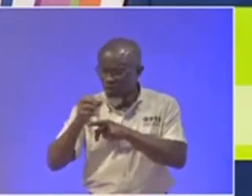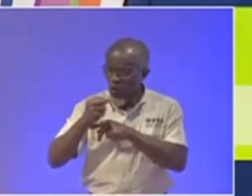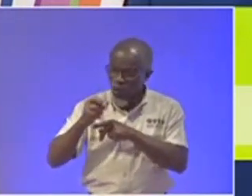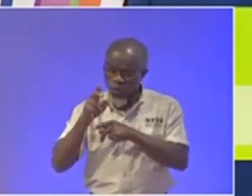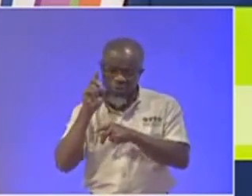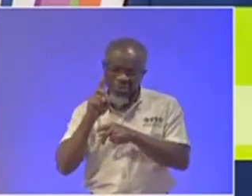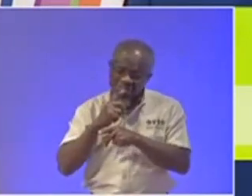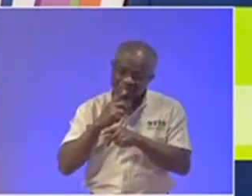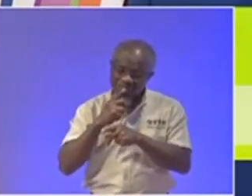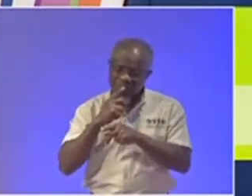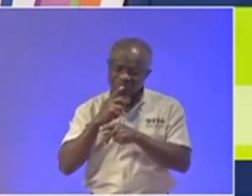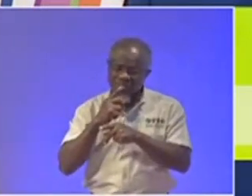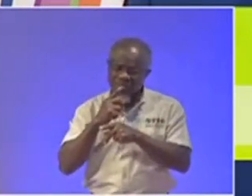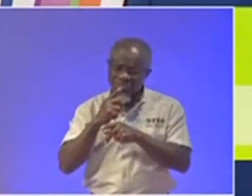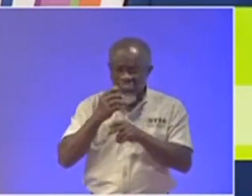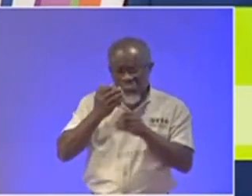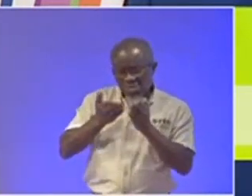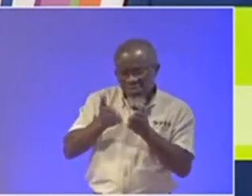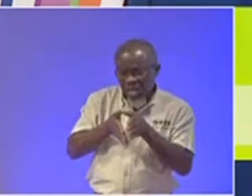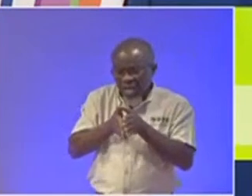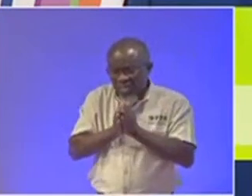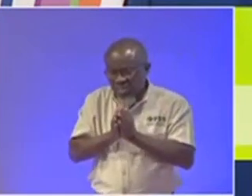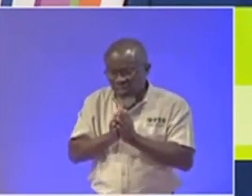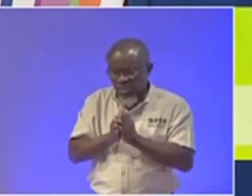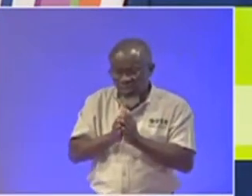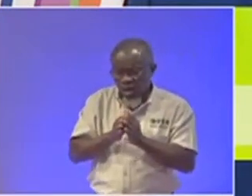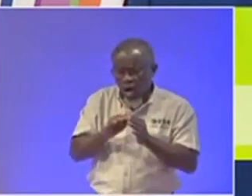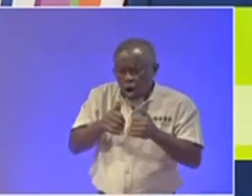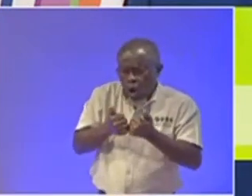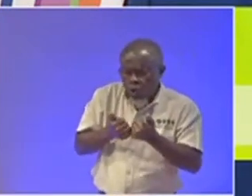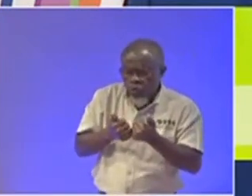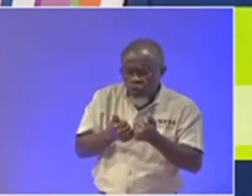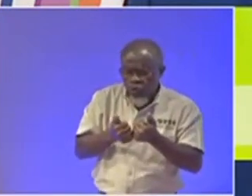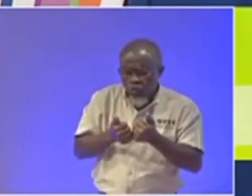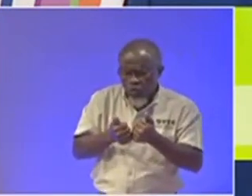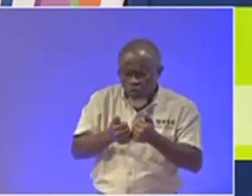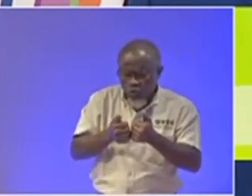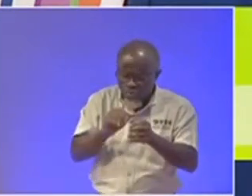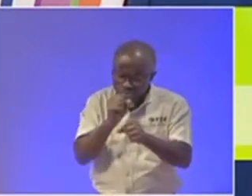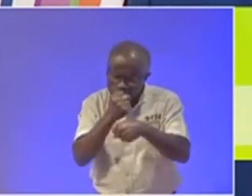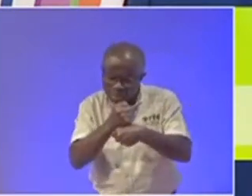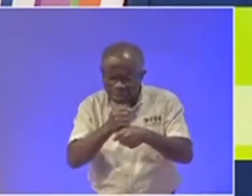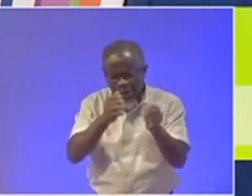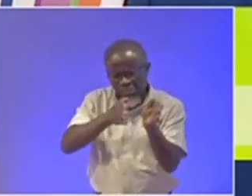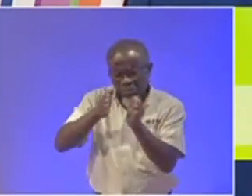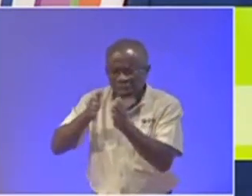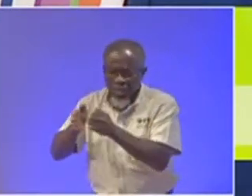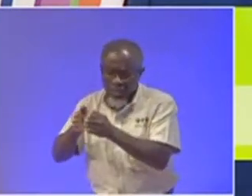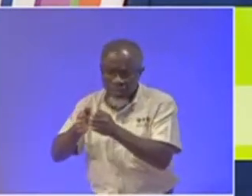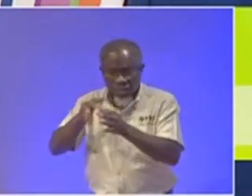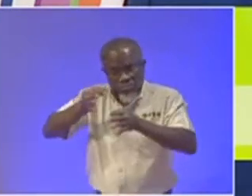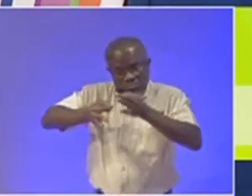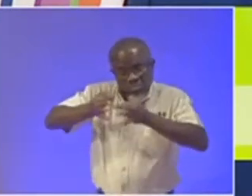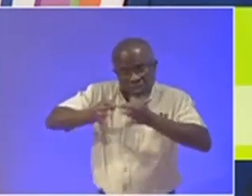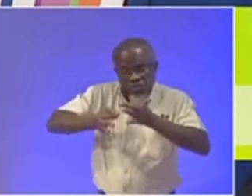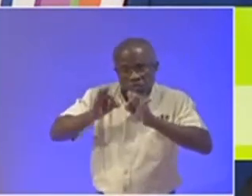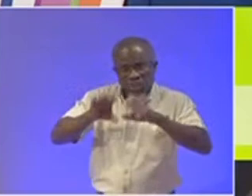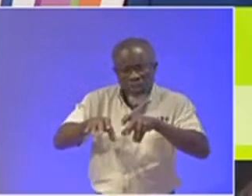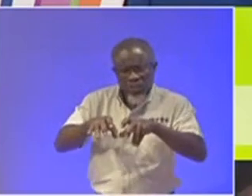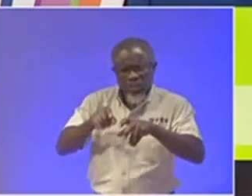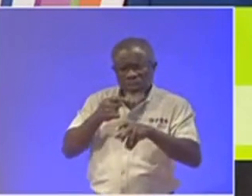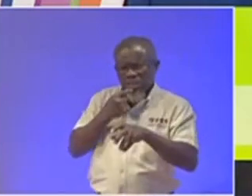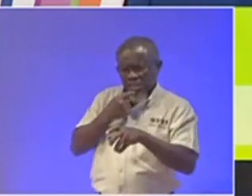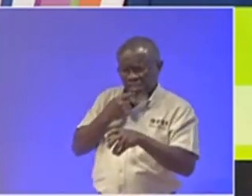put words in their mouth. In terms of designing a plan, is it that we are able to say, okay,